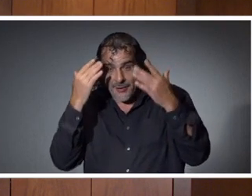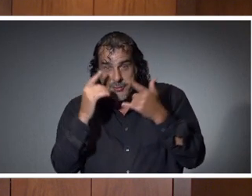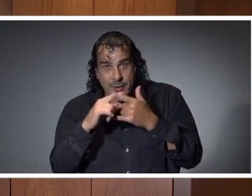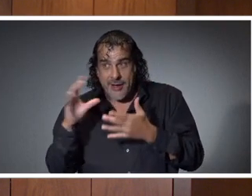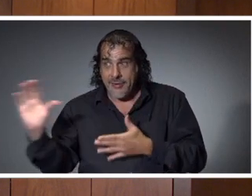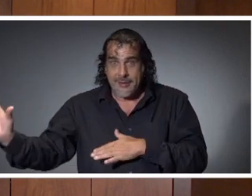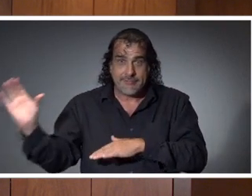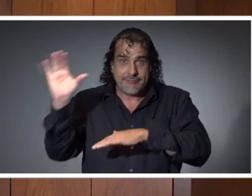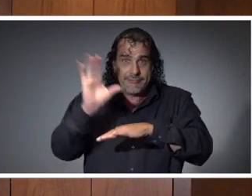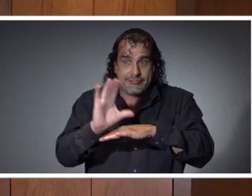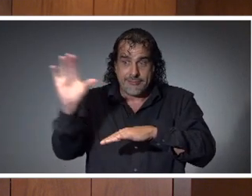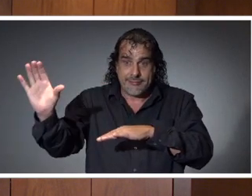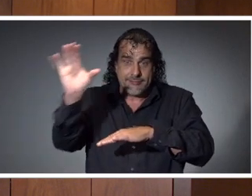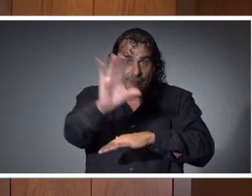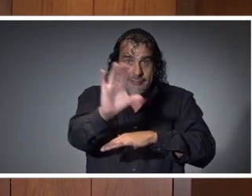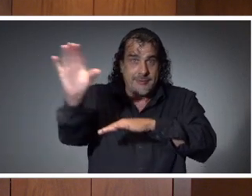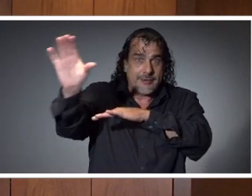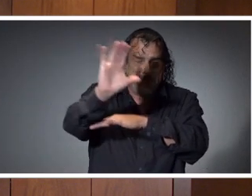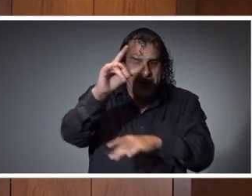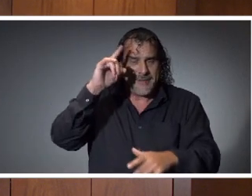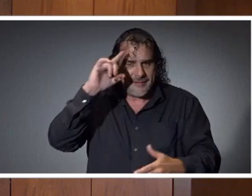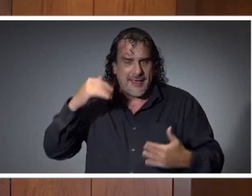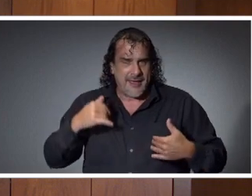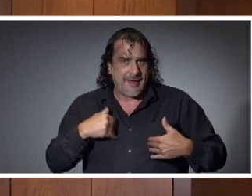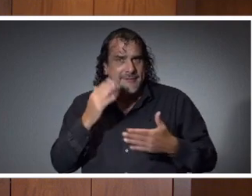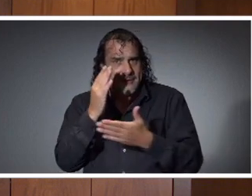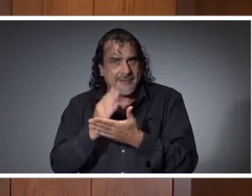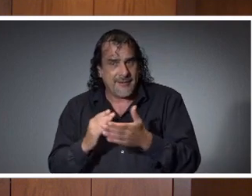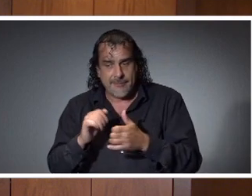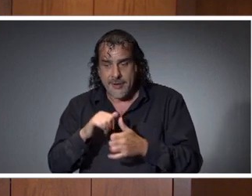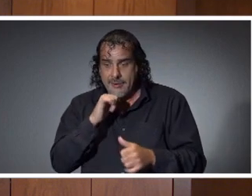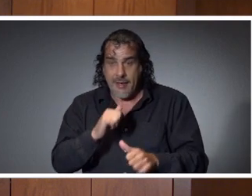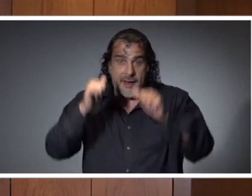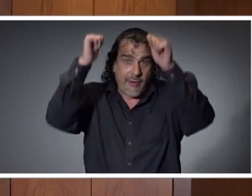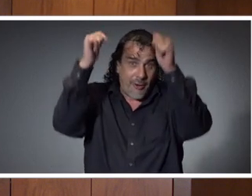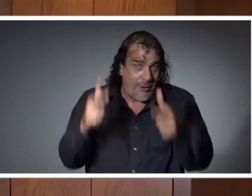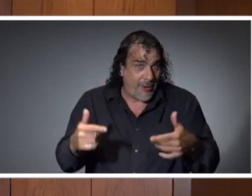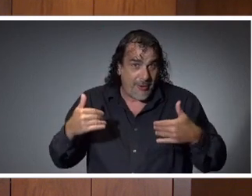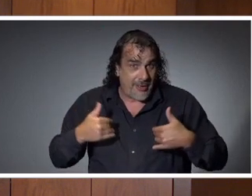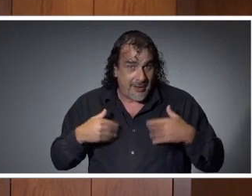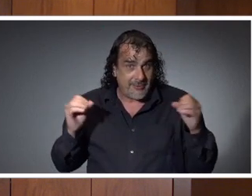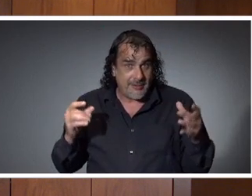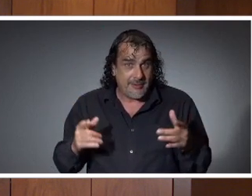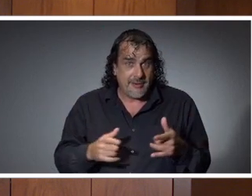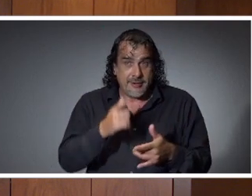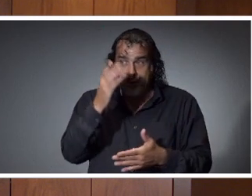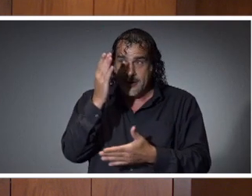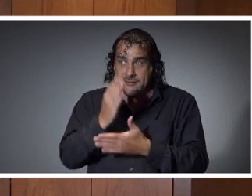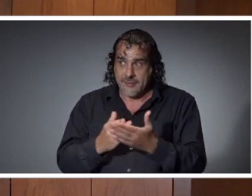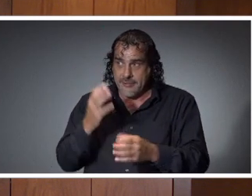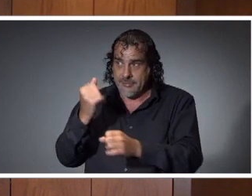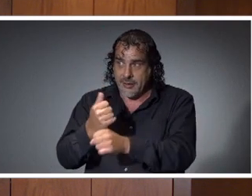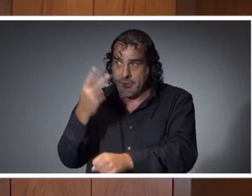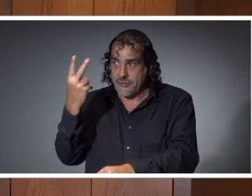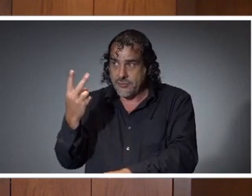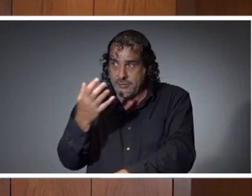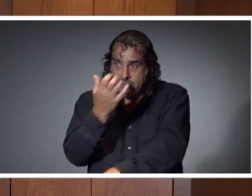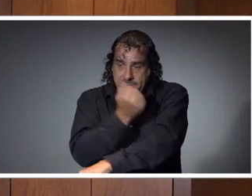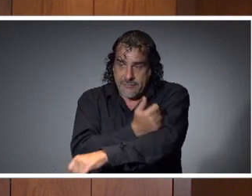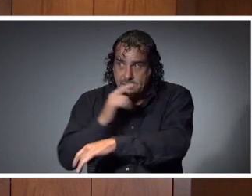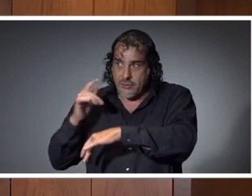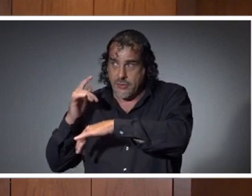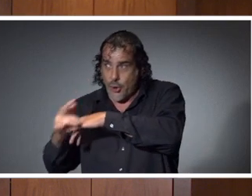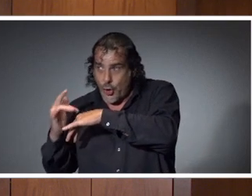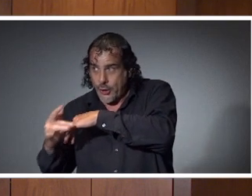they're, some are available now, I believe, but not everyone has availability now. Some people will get two flu shots. They'll get it early in the season and get a